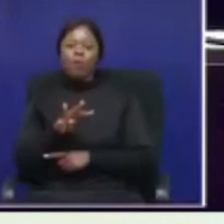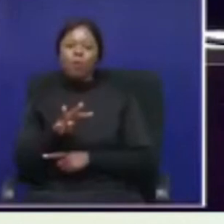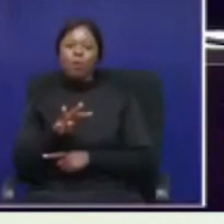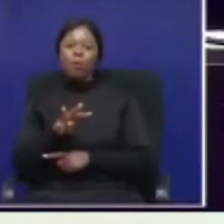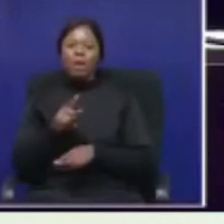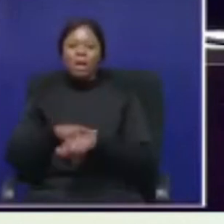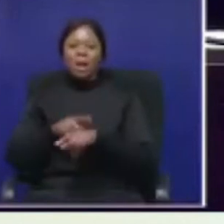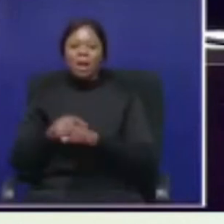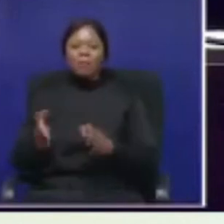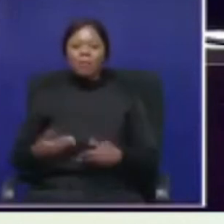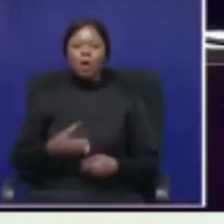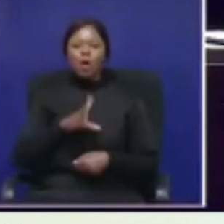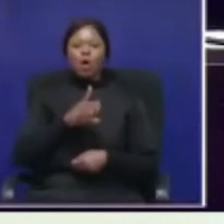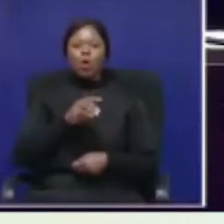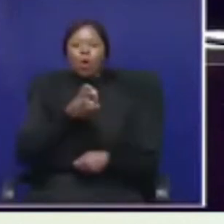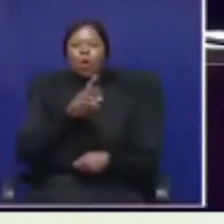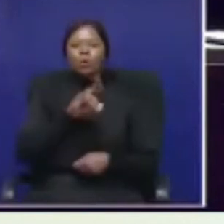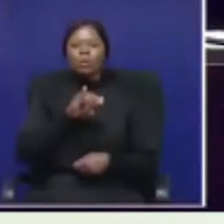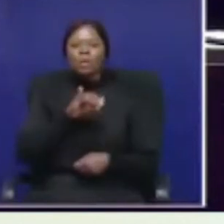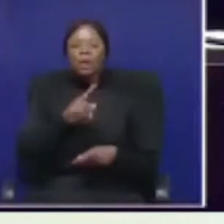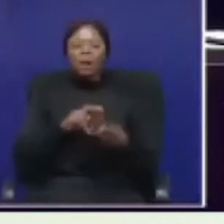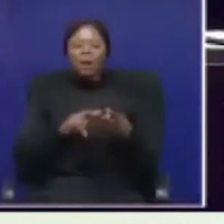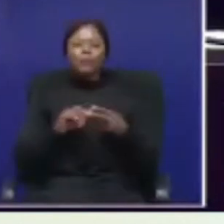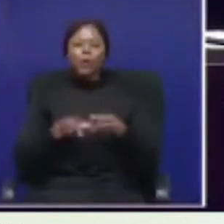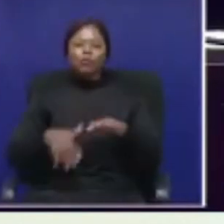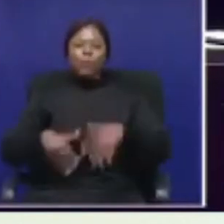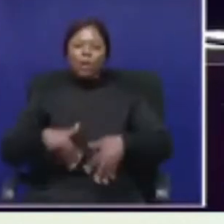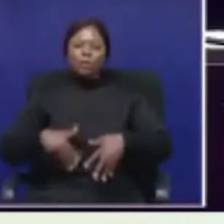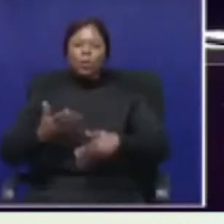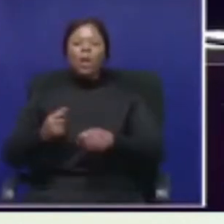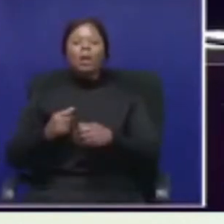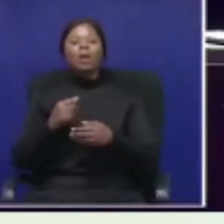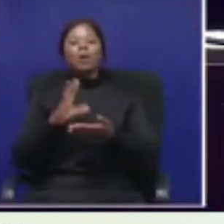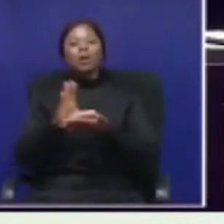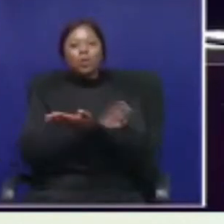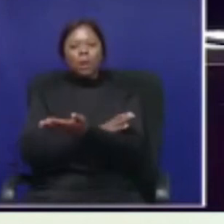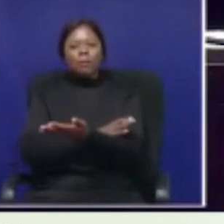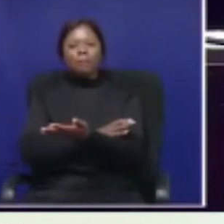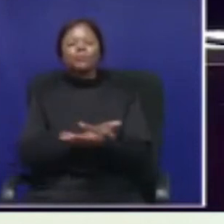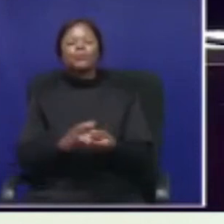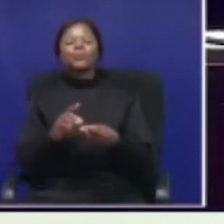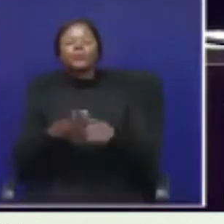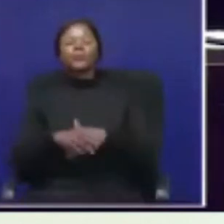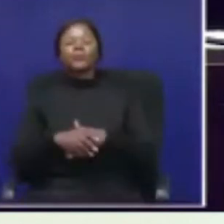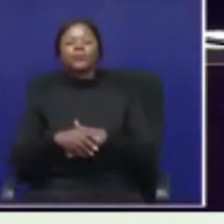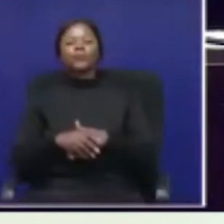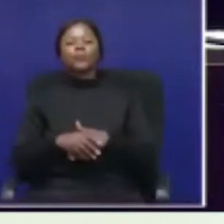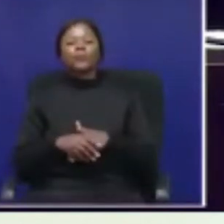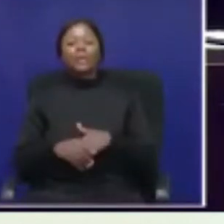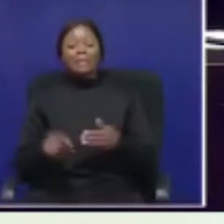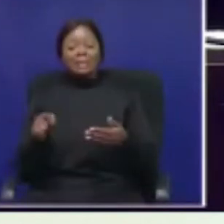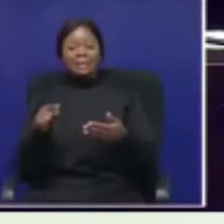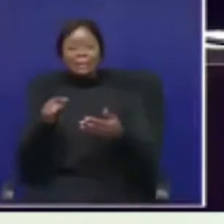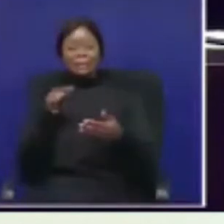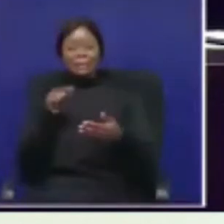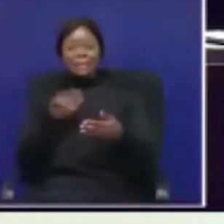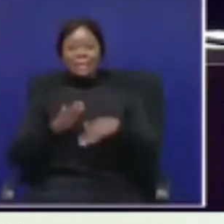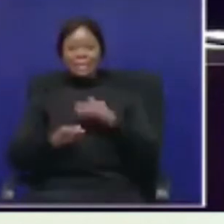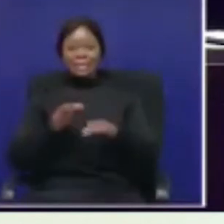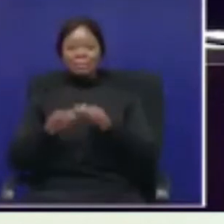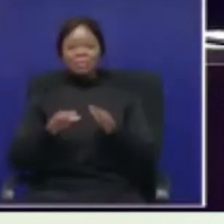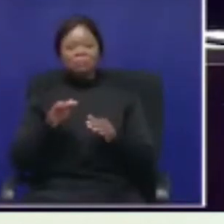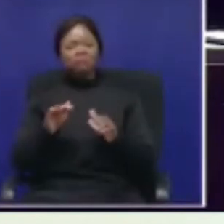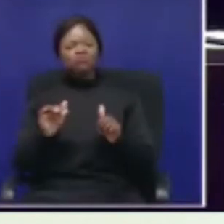introduction of coding and robotics in school curriculums to the Presidential Youth Employment Initiative, these were and are steps that were taken in the